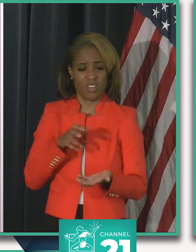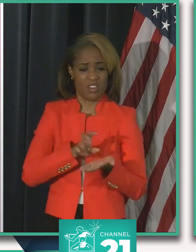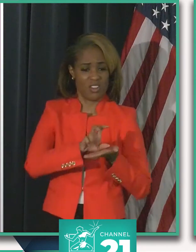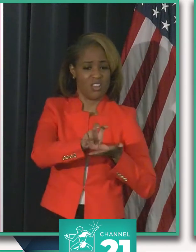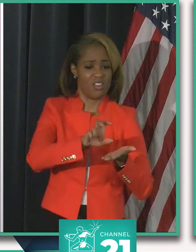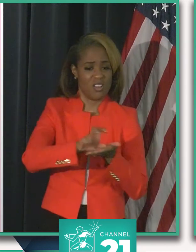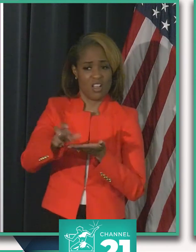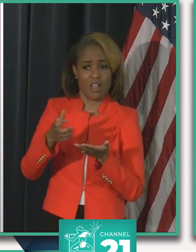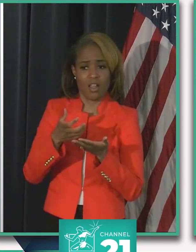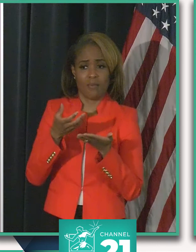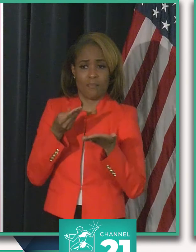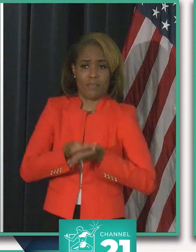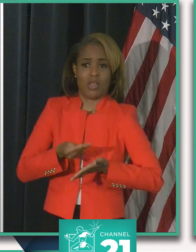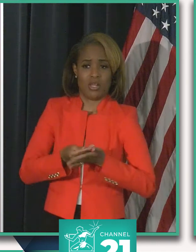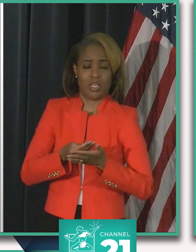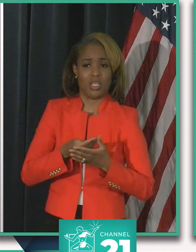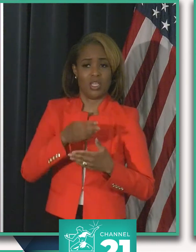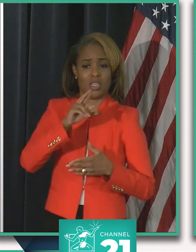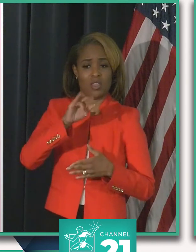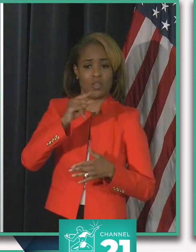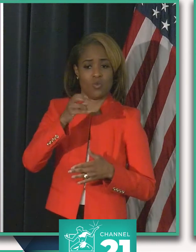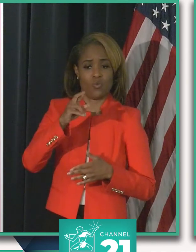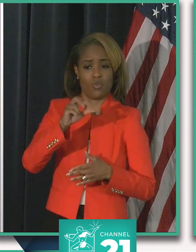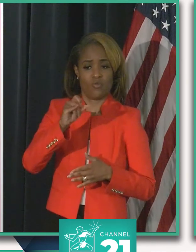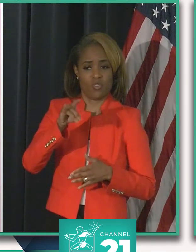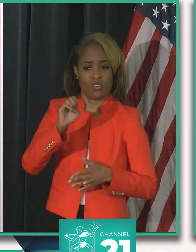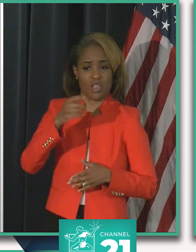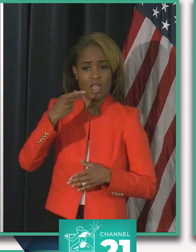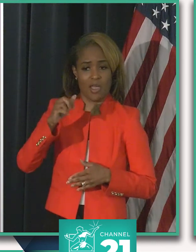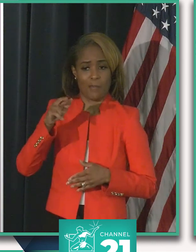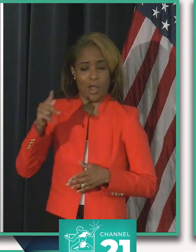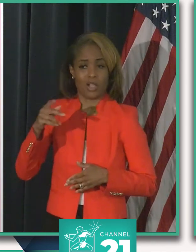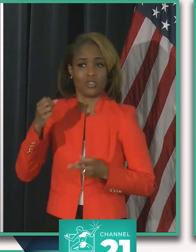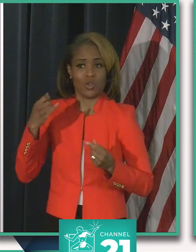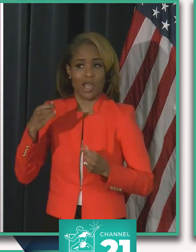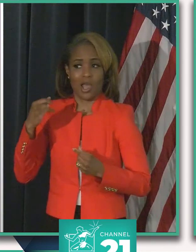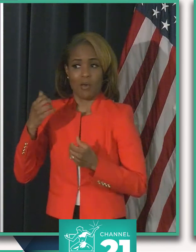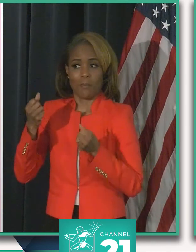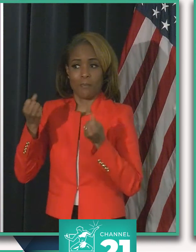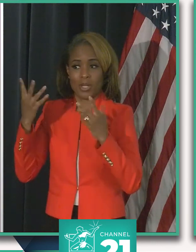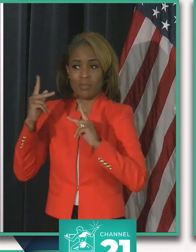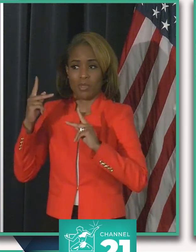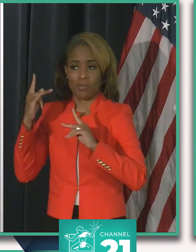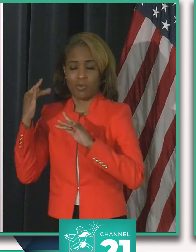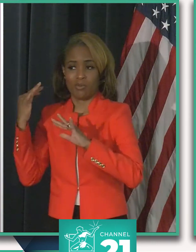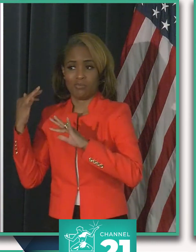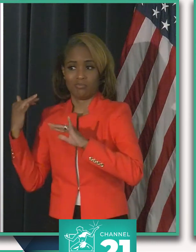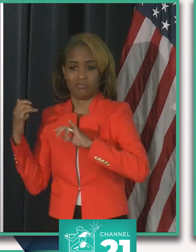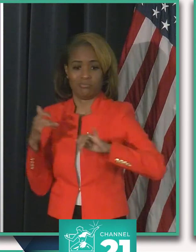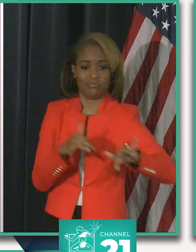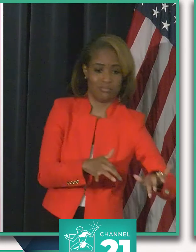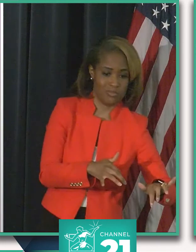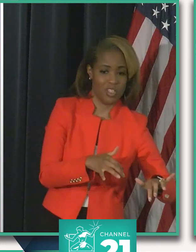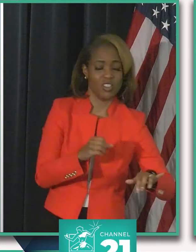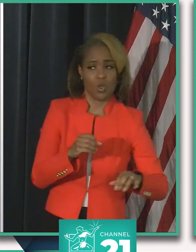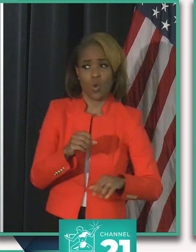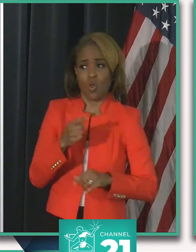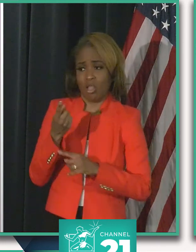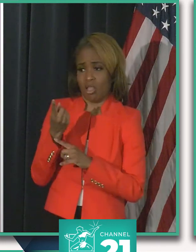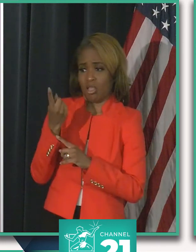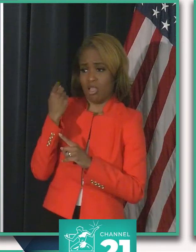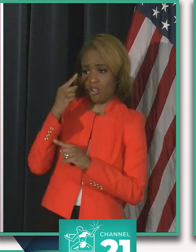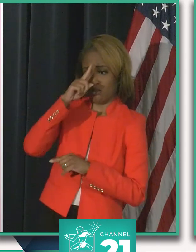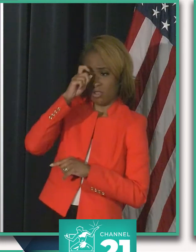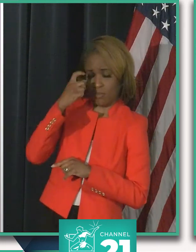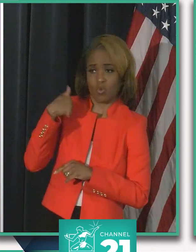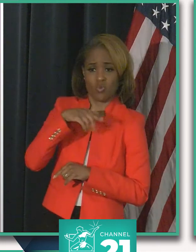it's attracted big crowds, and now we have to address it. And the chief is well aware. We had a special task force that dealt with it last summer, and we will be